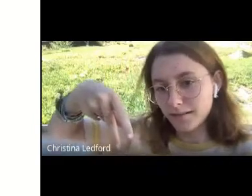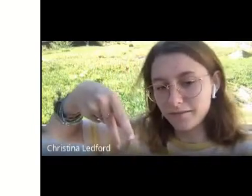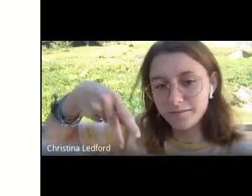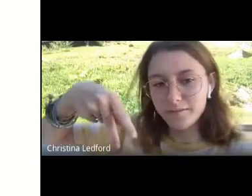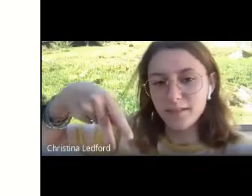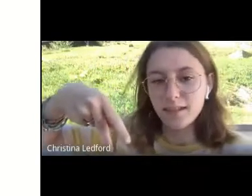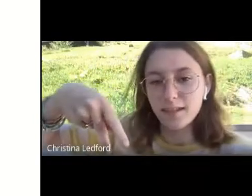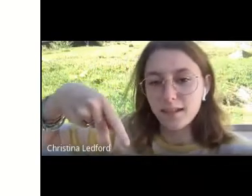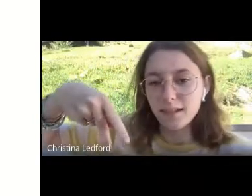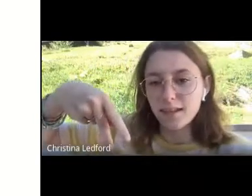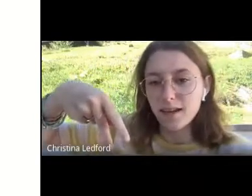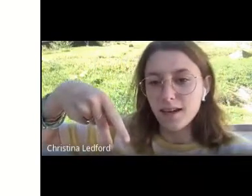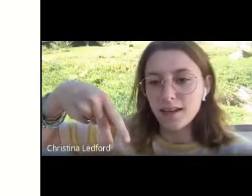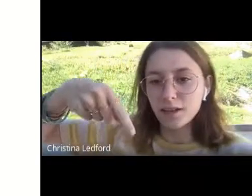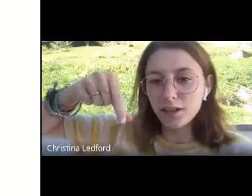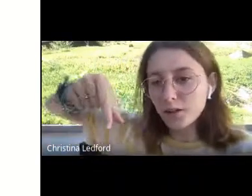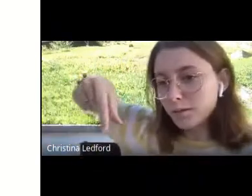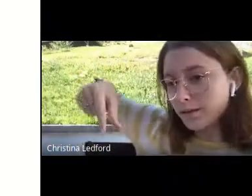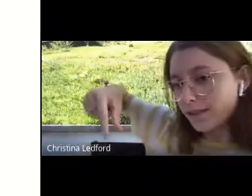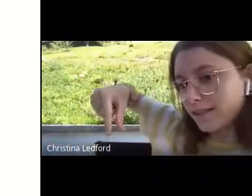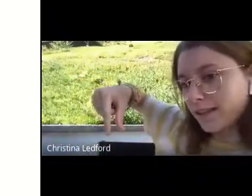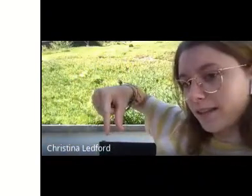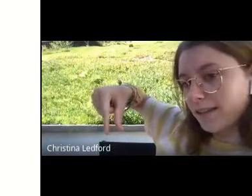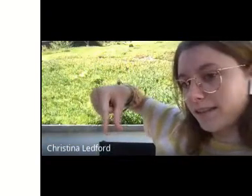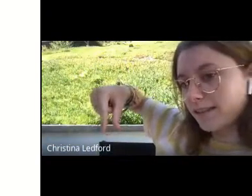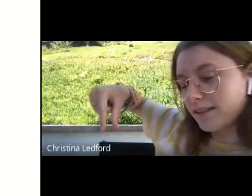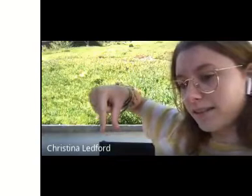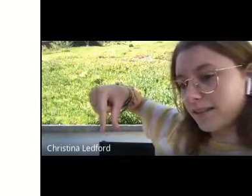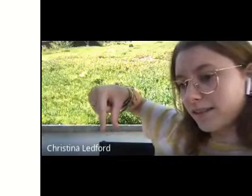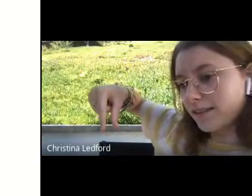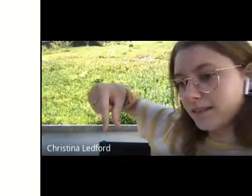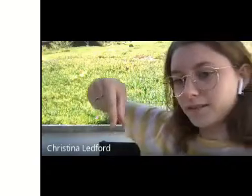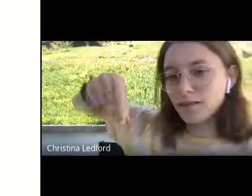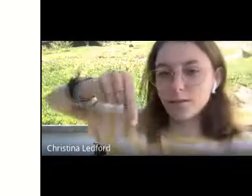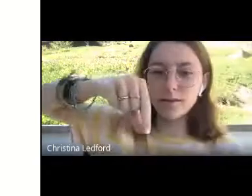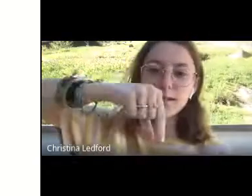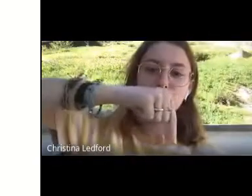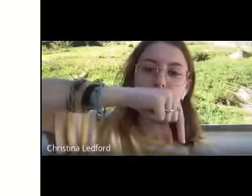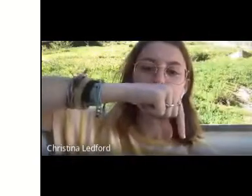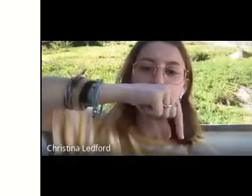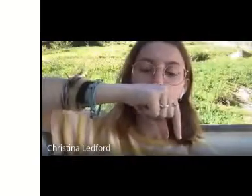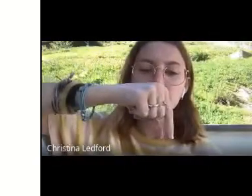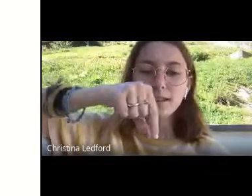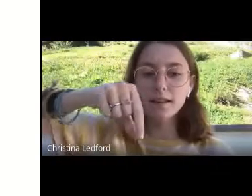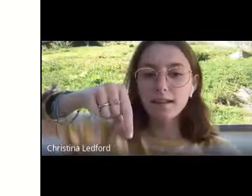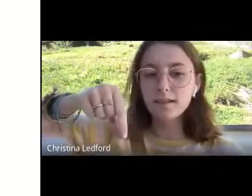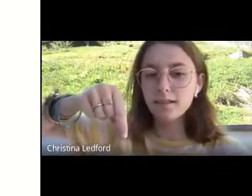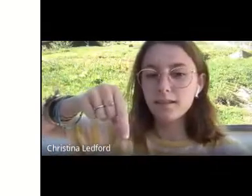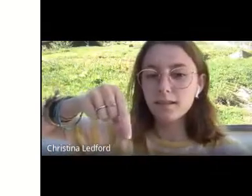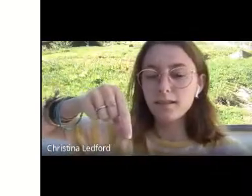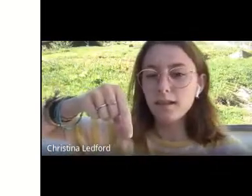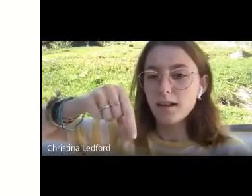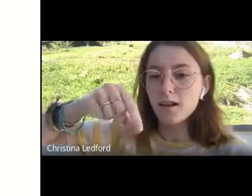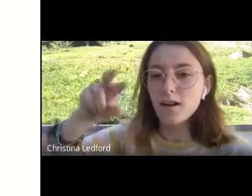thumb, upside down. And then Q is like this. Everyone can see, like